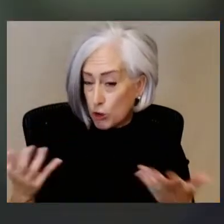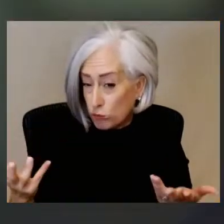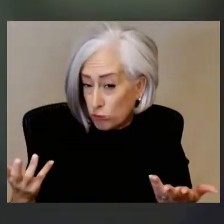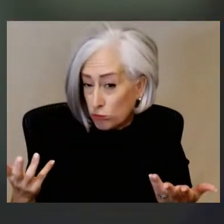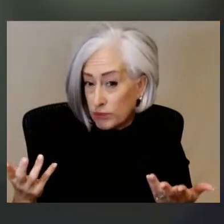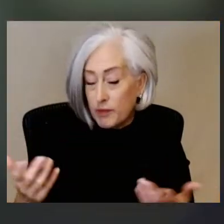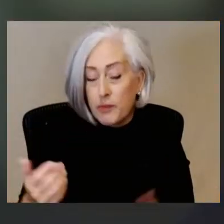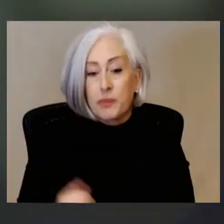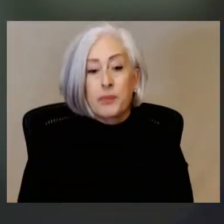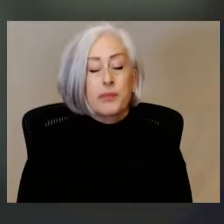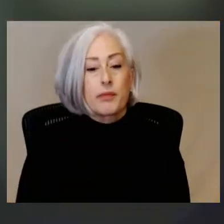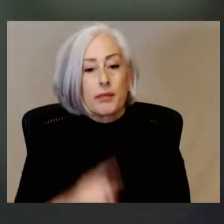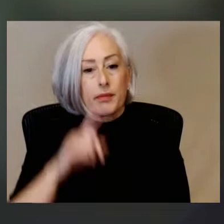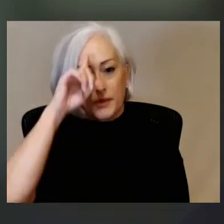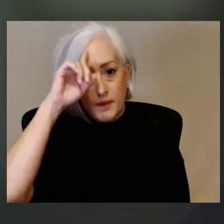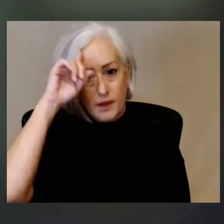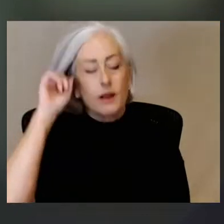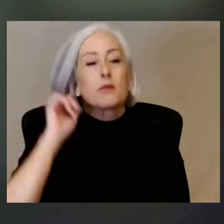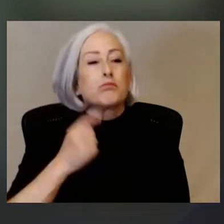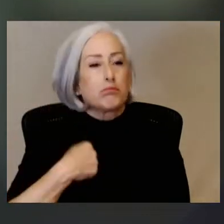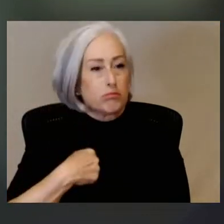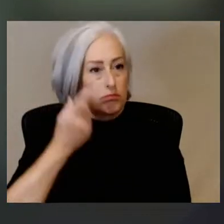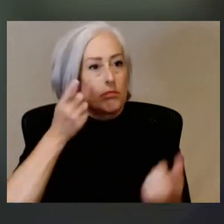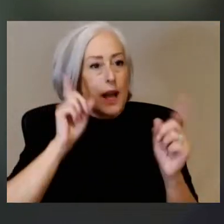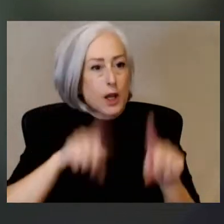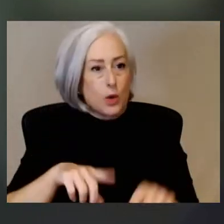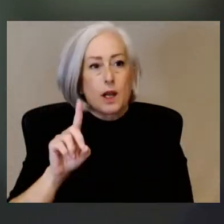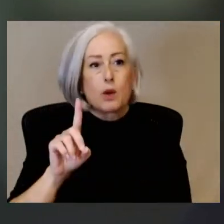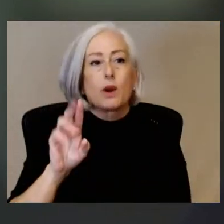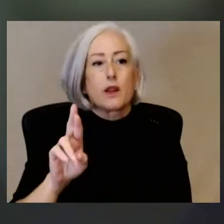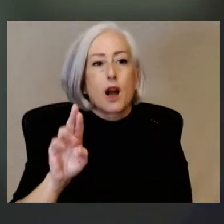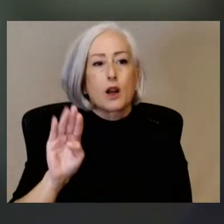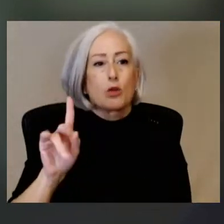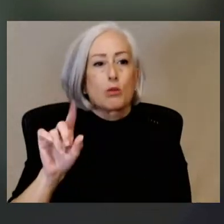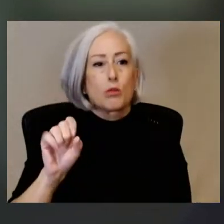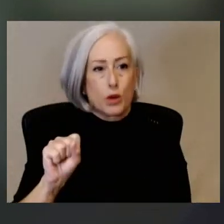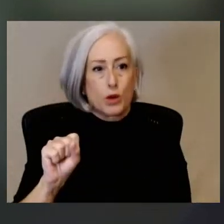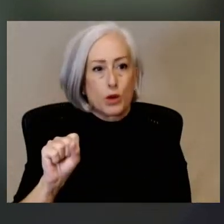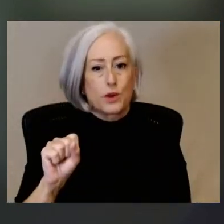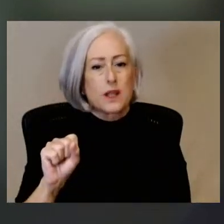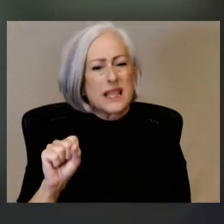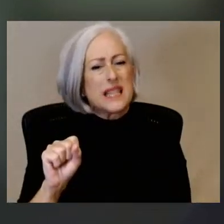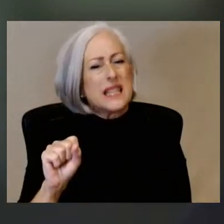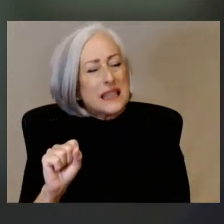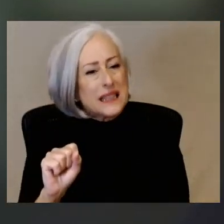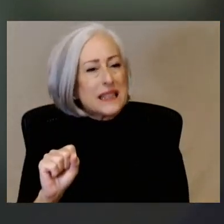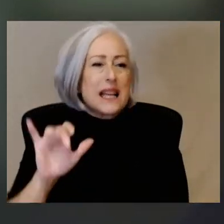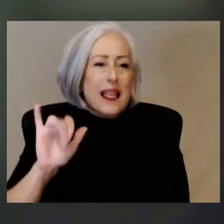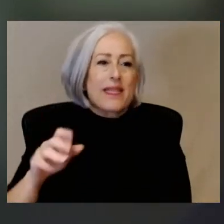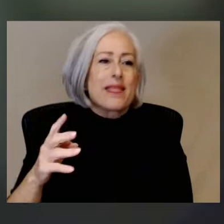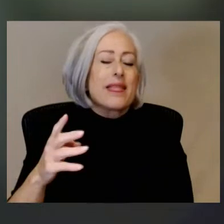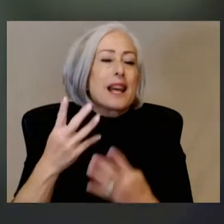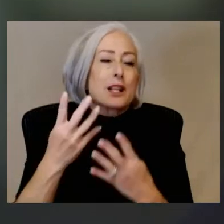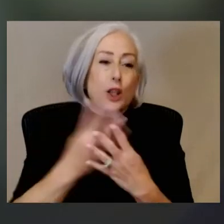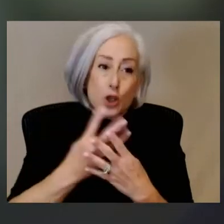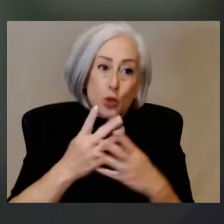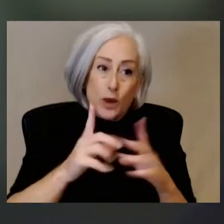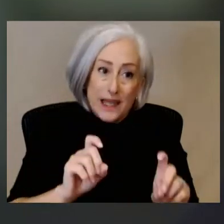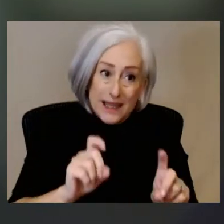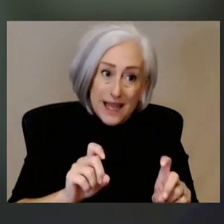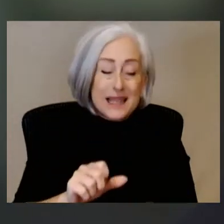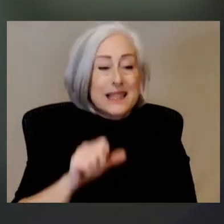Well, I absolutely agree with Dr. Burns that there's some issues with their screening tests. They're not